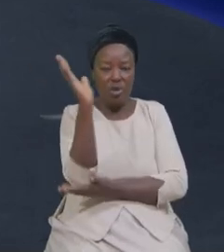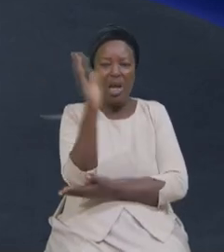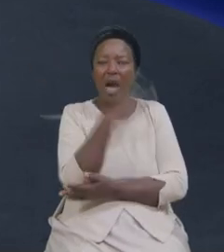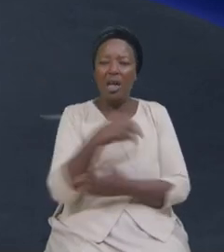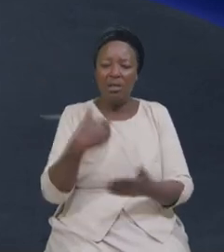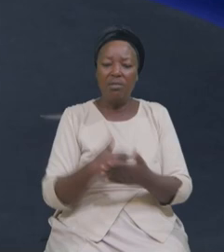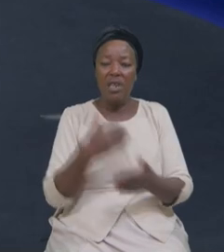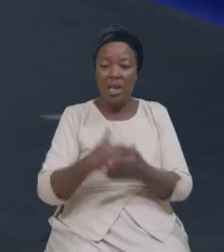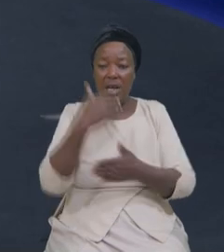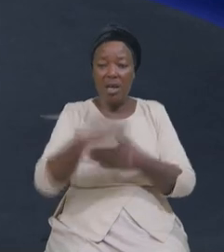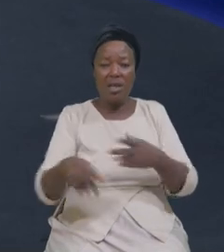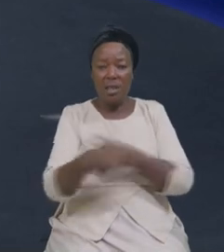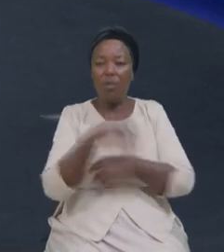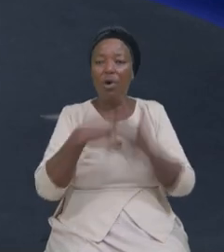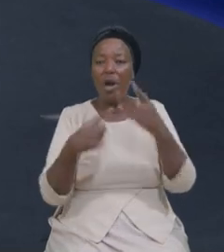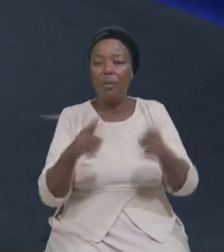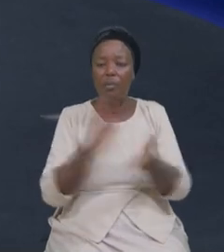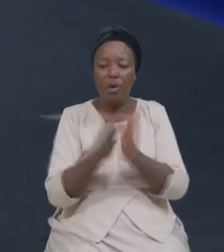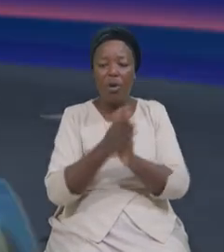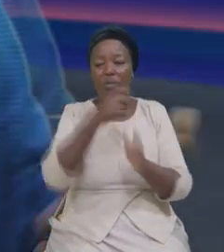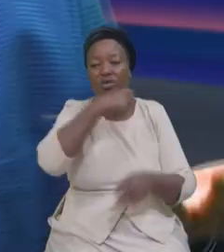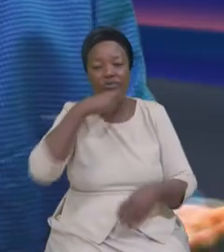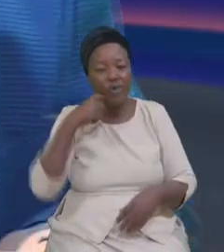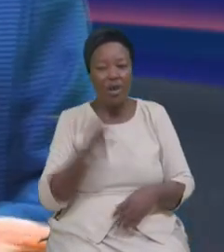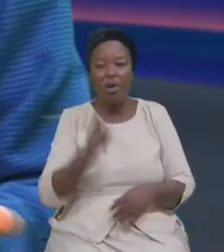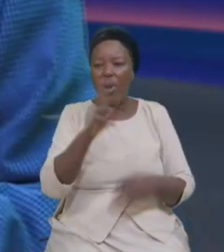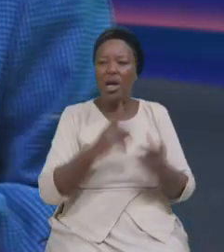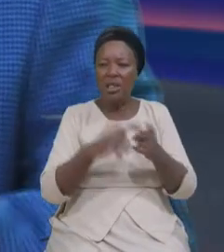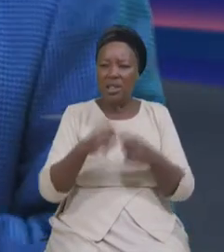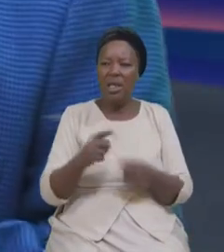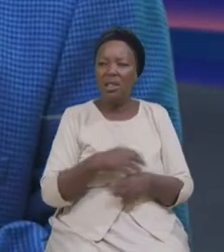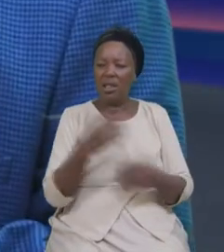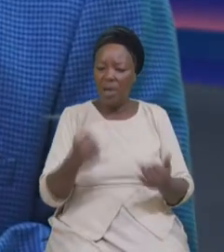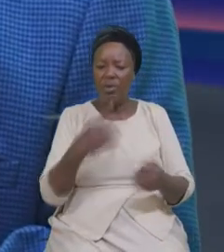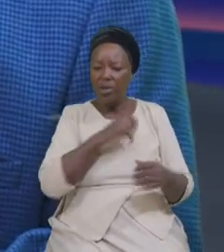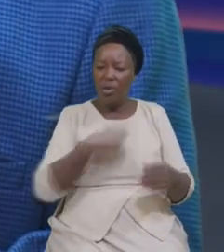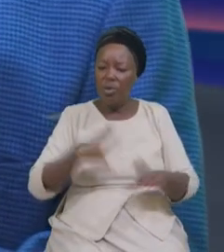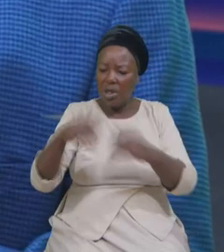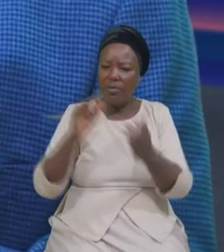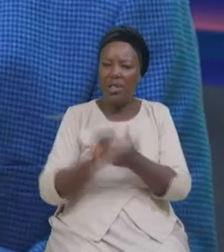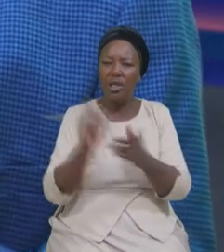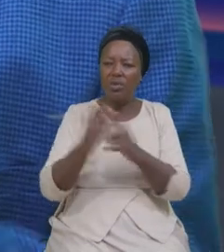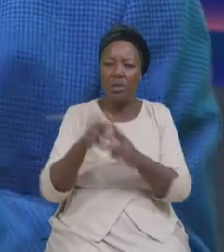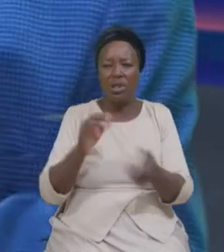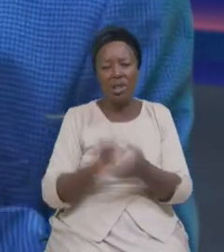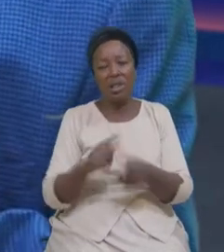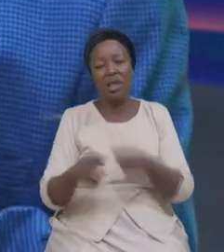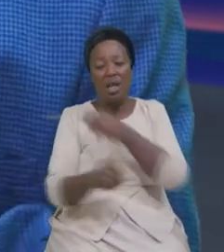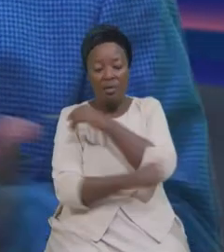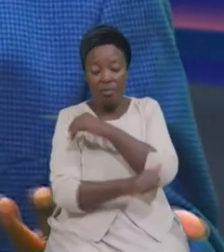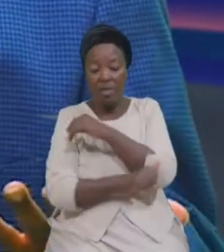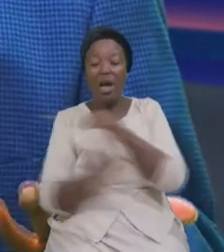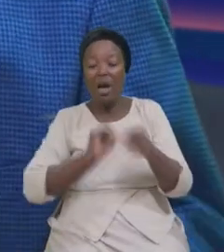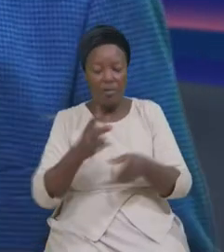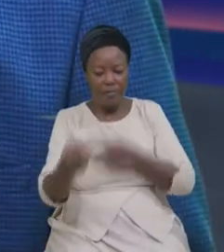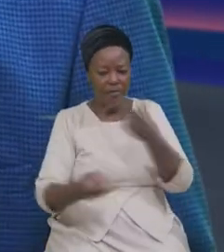is what we call the trustable scripture. And then he gives the word. He said, Abraham, I will visit you. And the